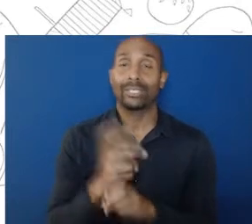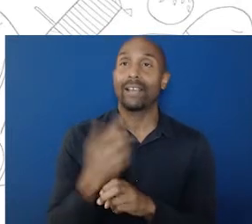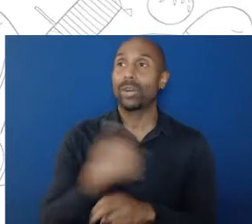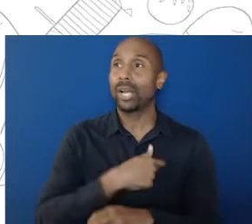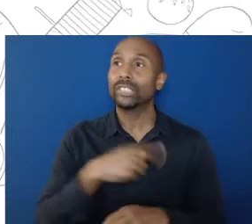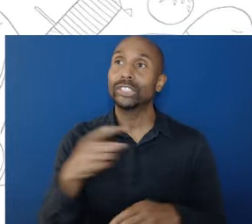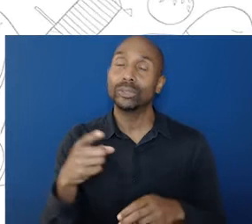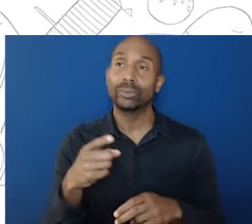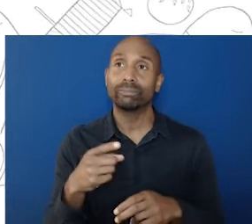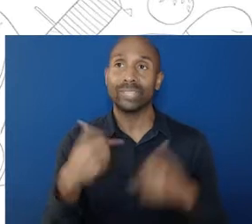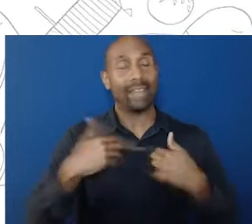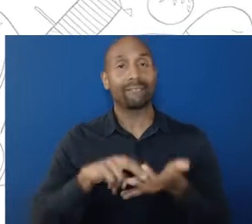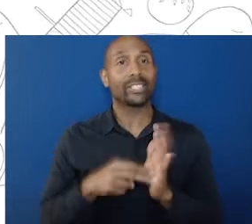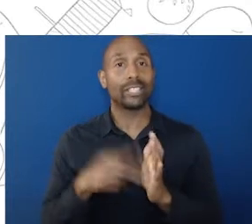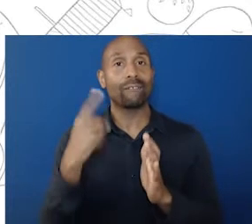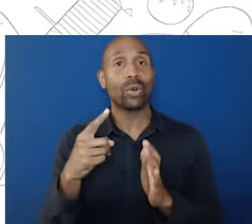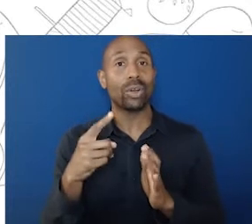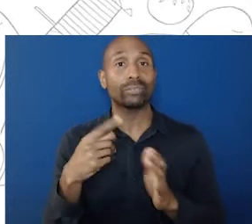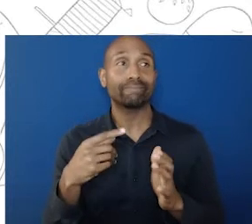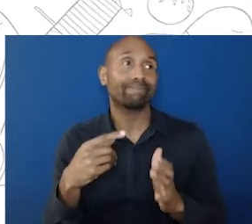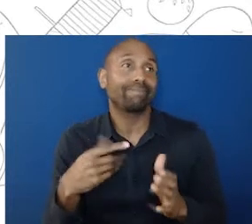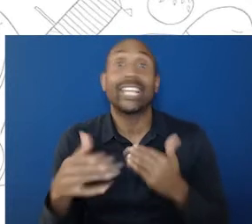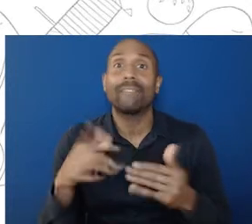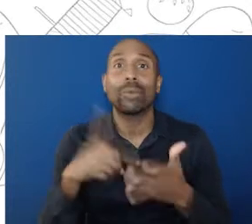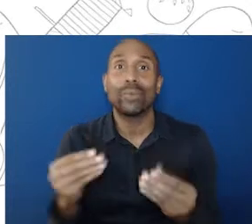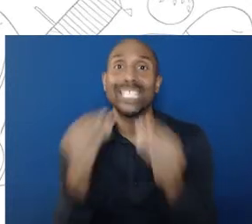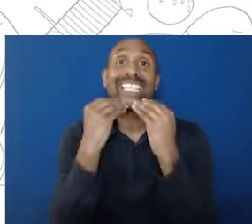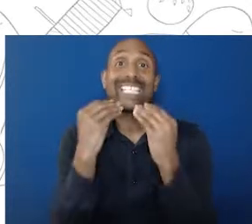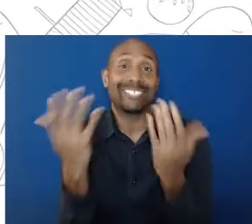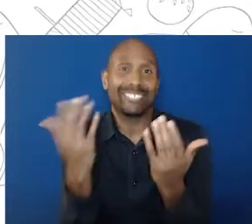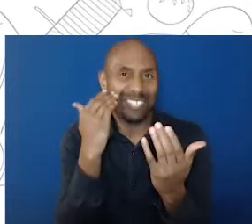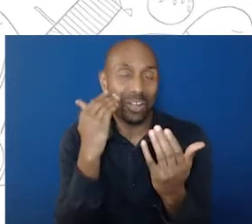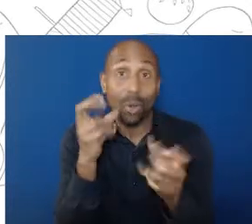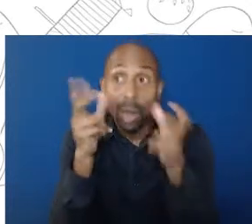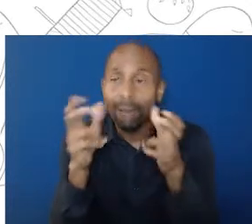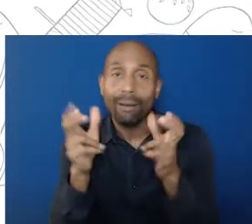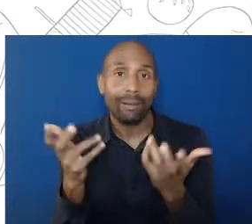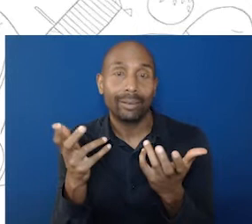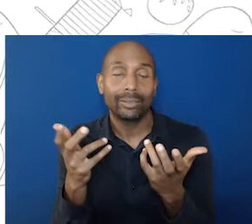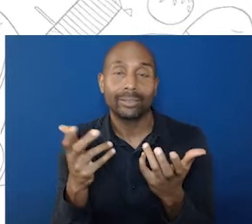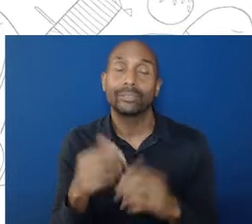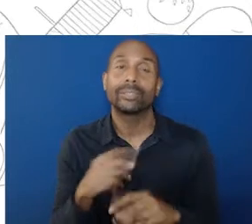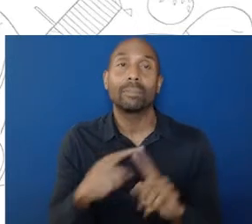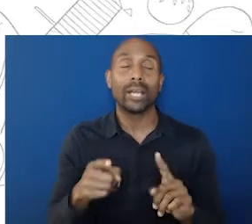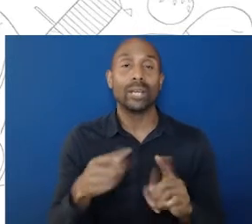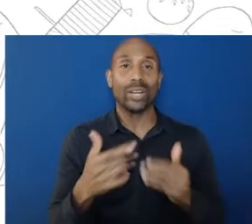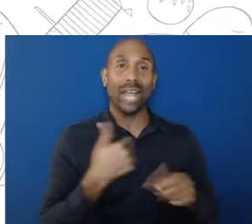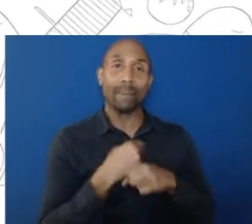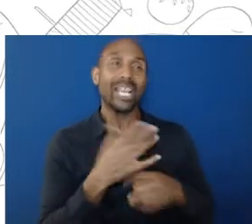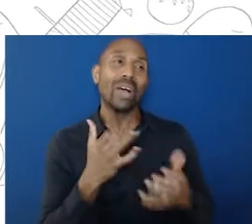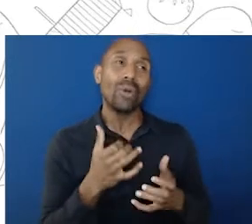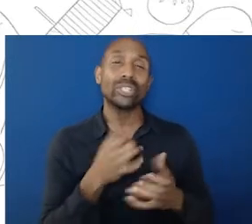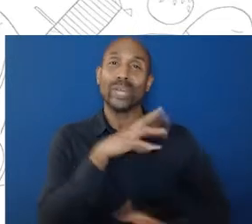consume, you know? Yeah. So I just want really to channel that and make things with love as someone